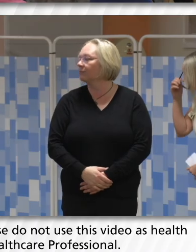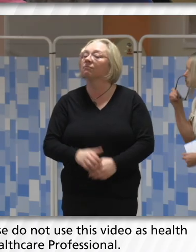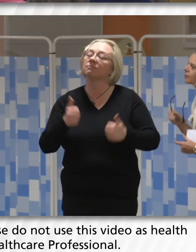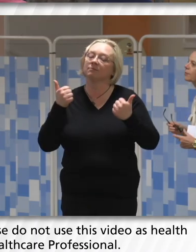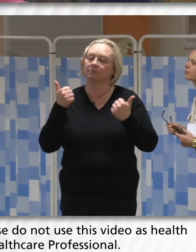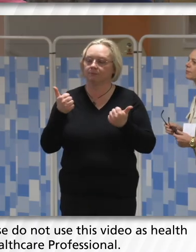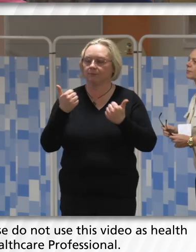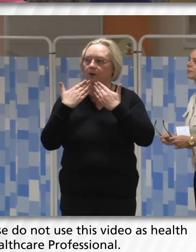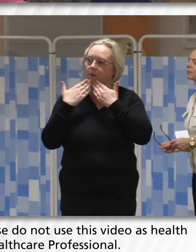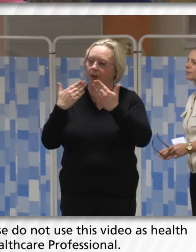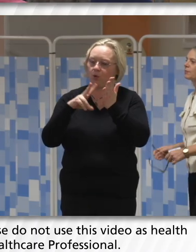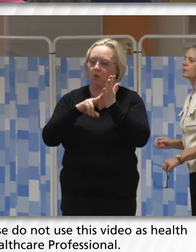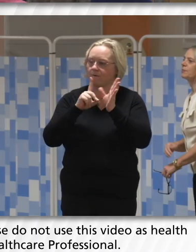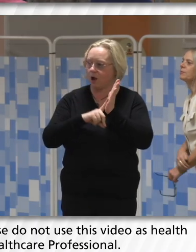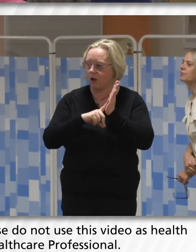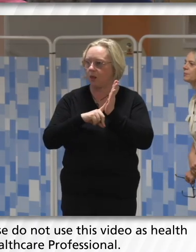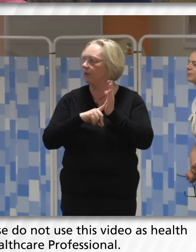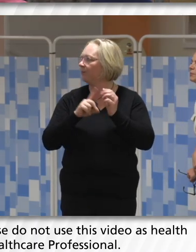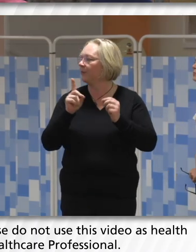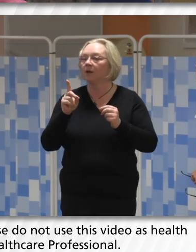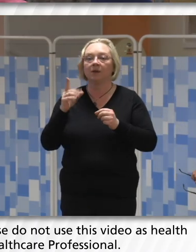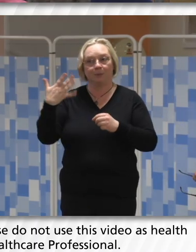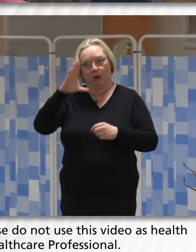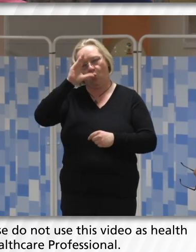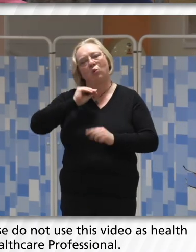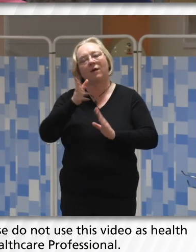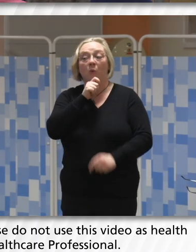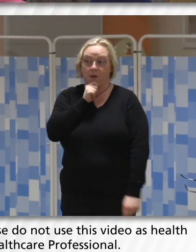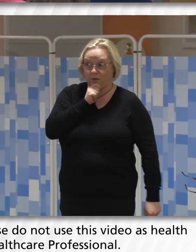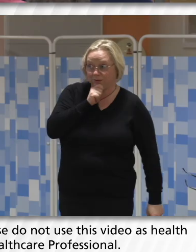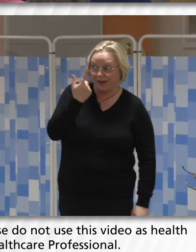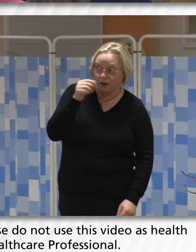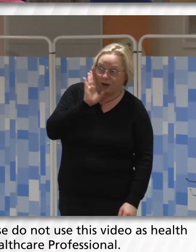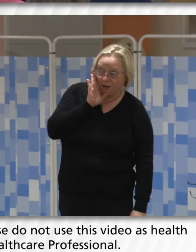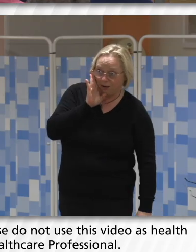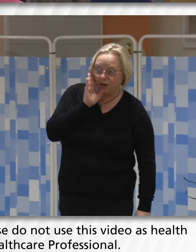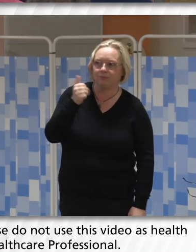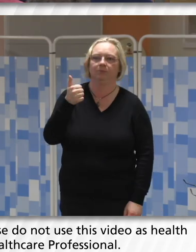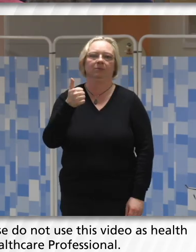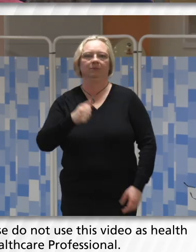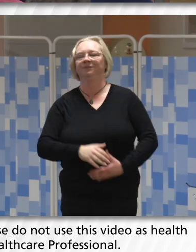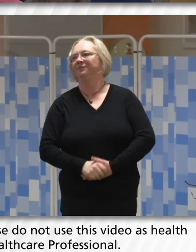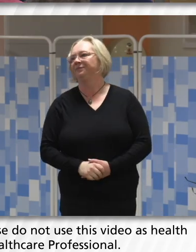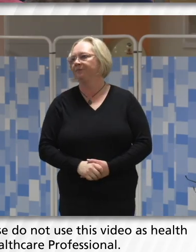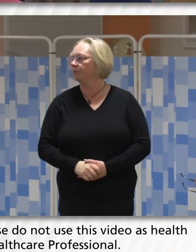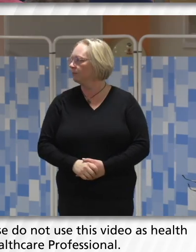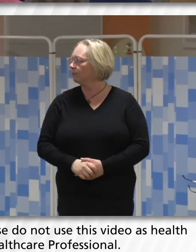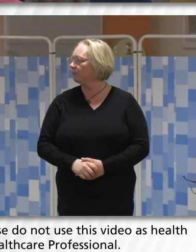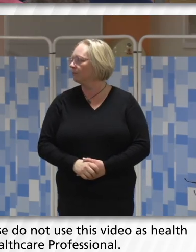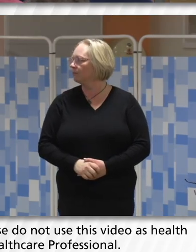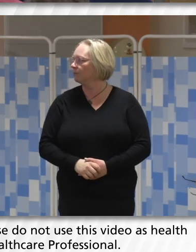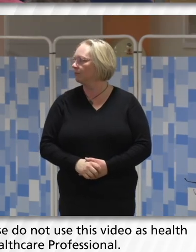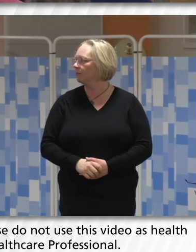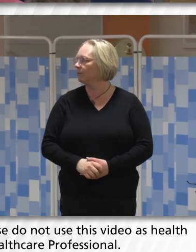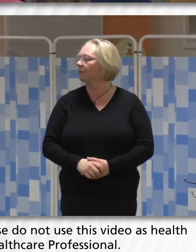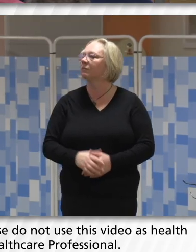Thank you very much. Been told we have to hold the microphone, so can you hear all right with that? Okay, thank you. Probably just